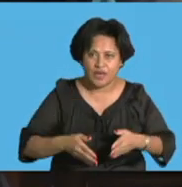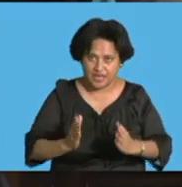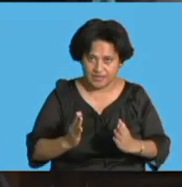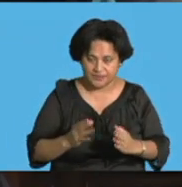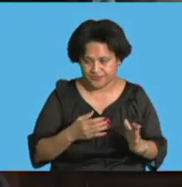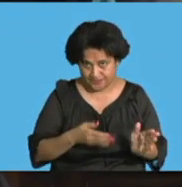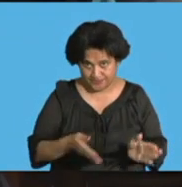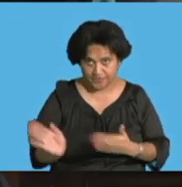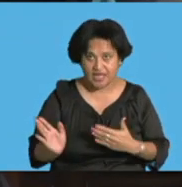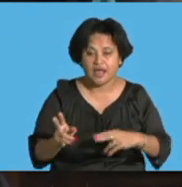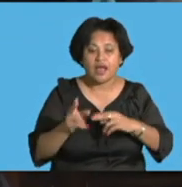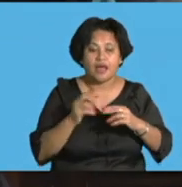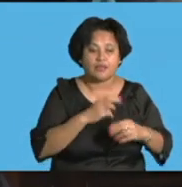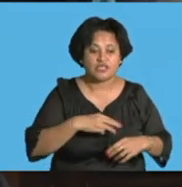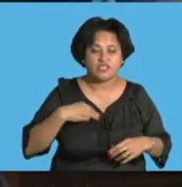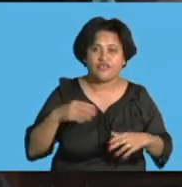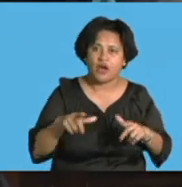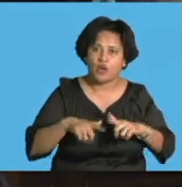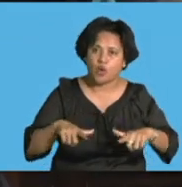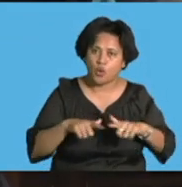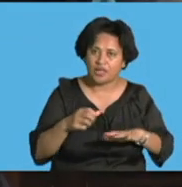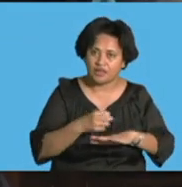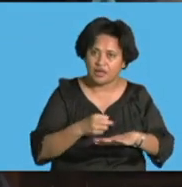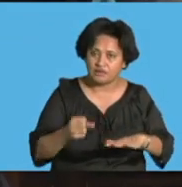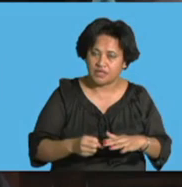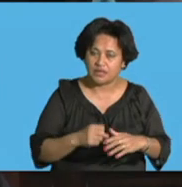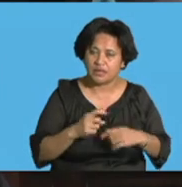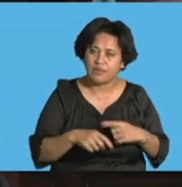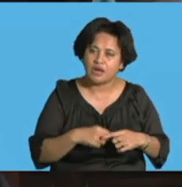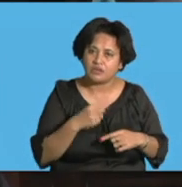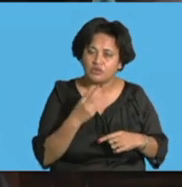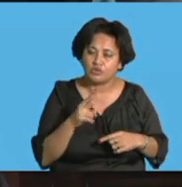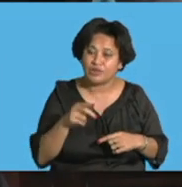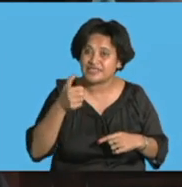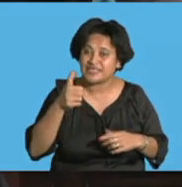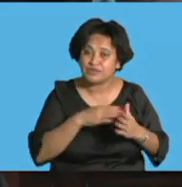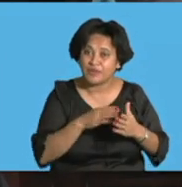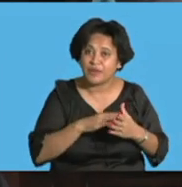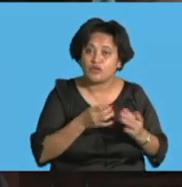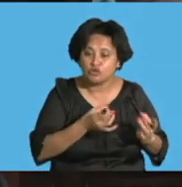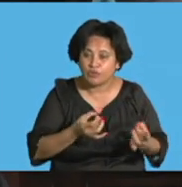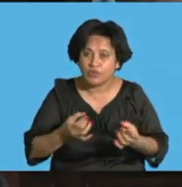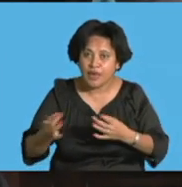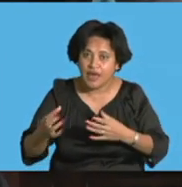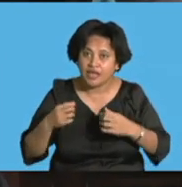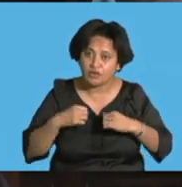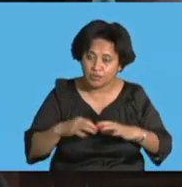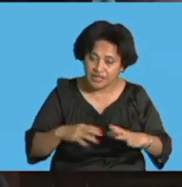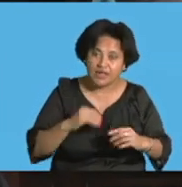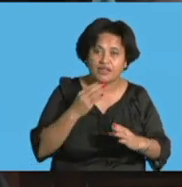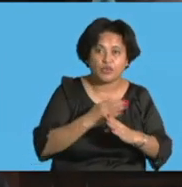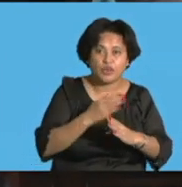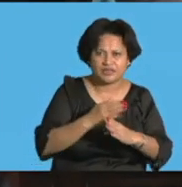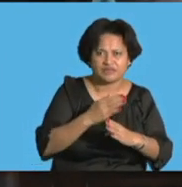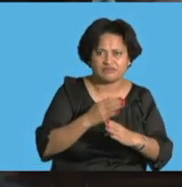Local Government, a sum of $12.6 million has been allocated towards the preparatory and completion of capital works